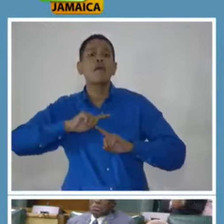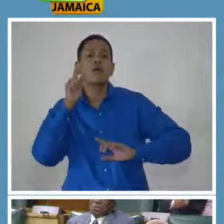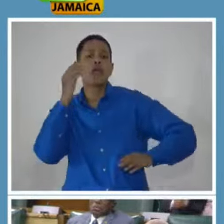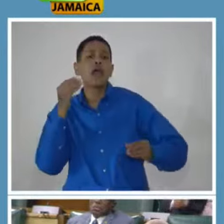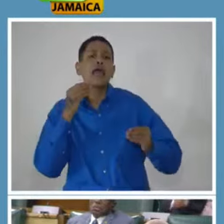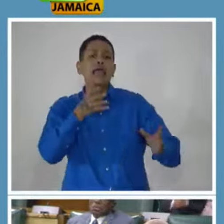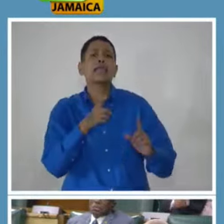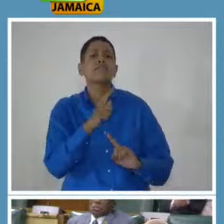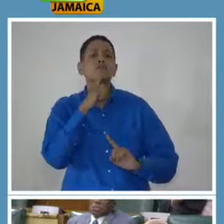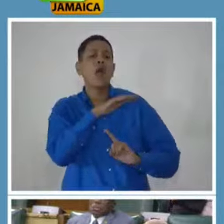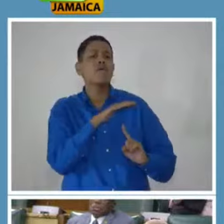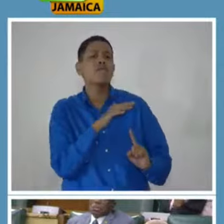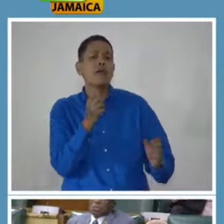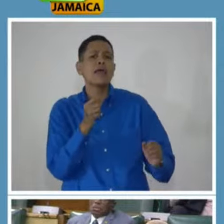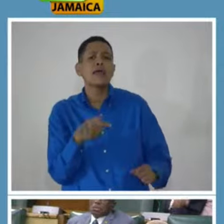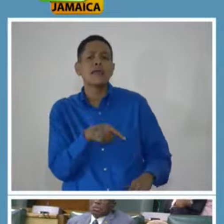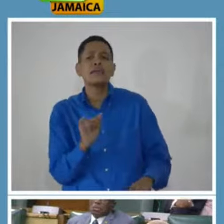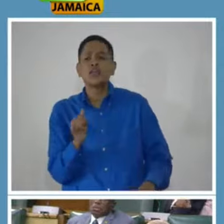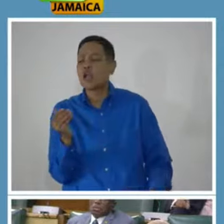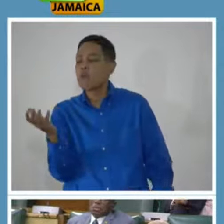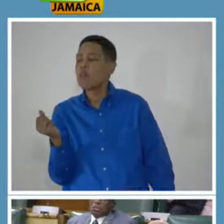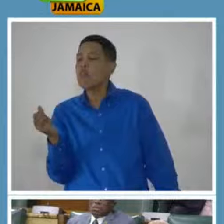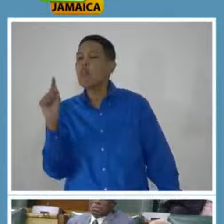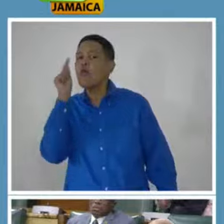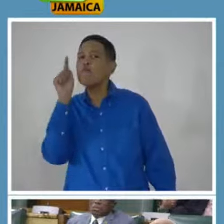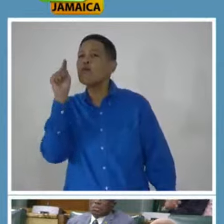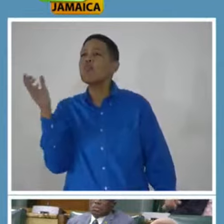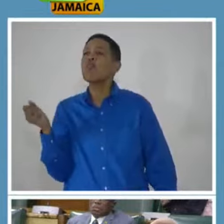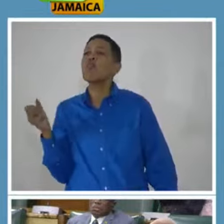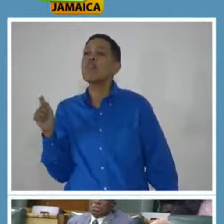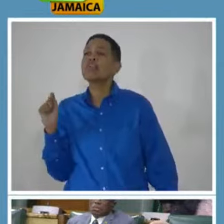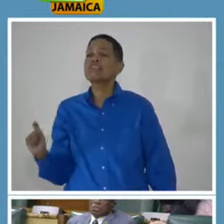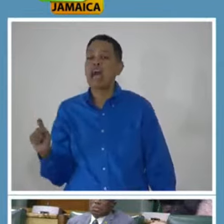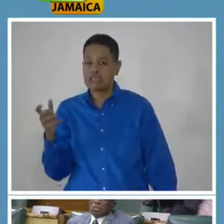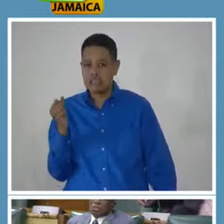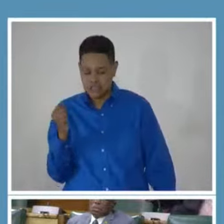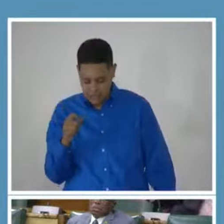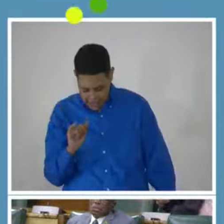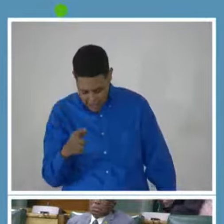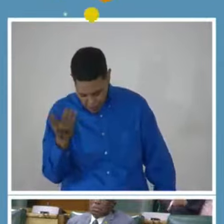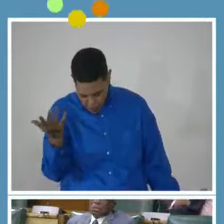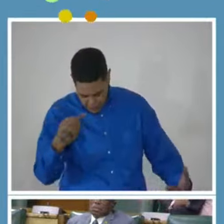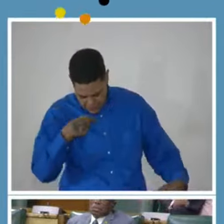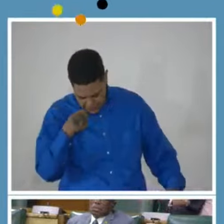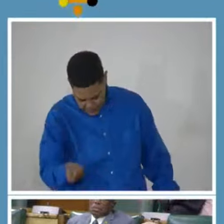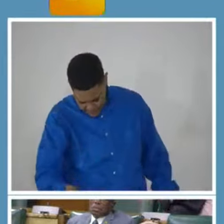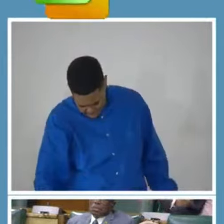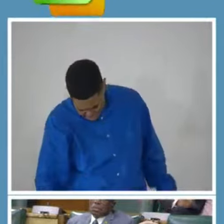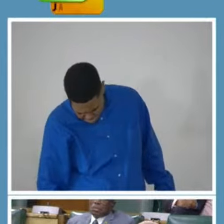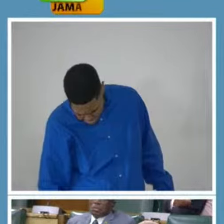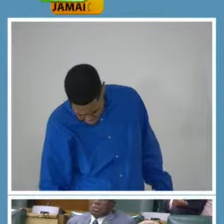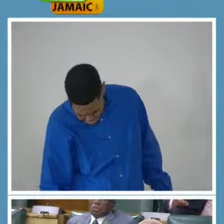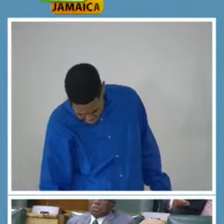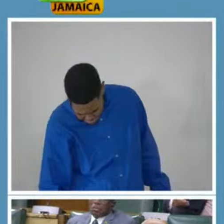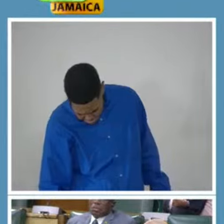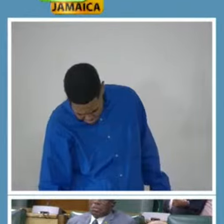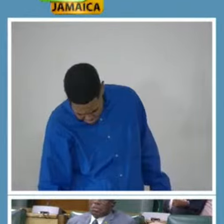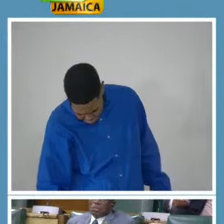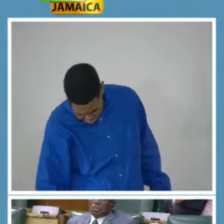dedicated to the environment. It's treated as another revenue source for the government. That's what they said. Well,